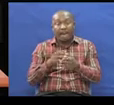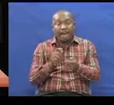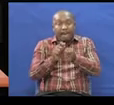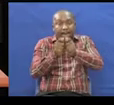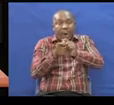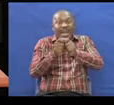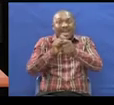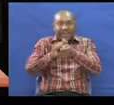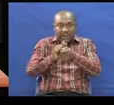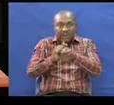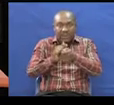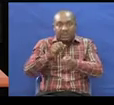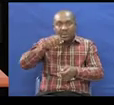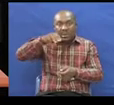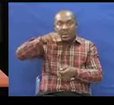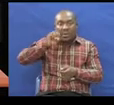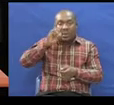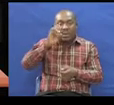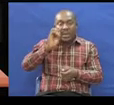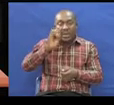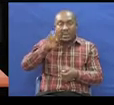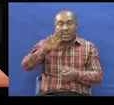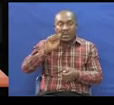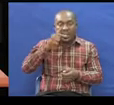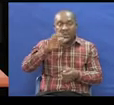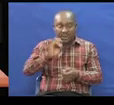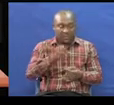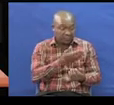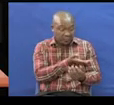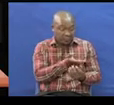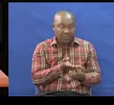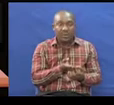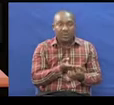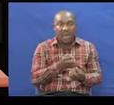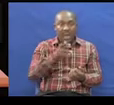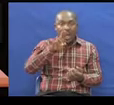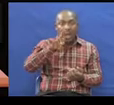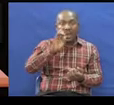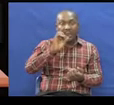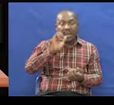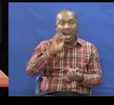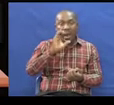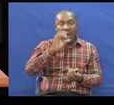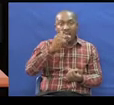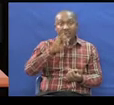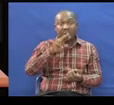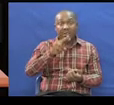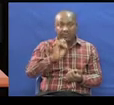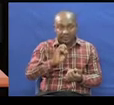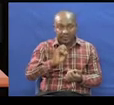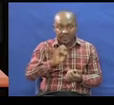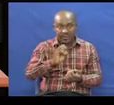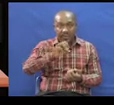As I've told you, we cannot use potassium and sodium. Why? Because potassium and sodium